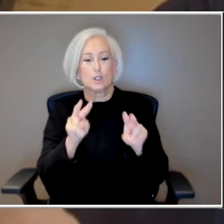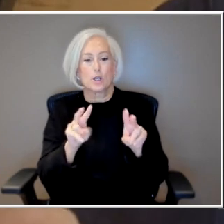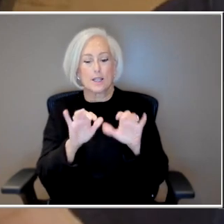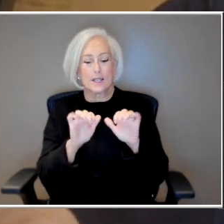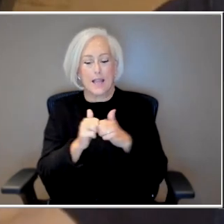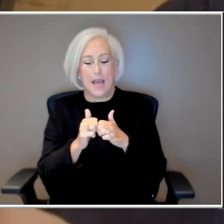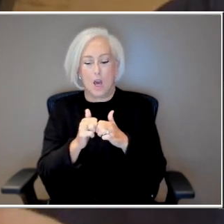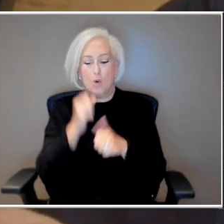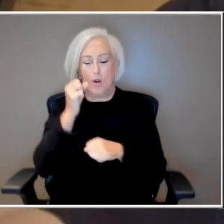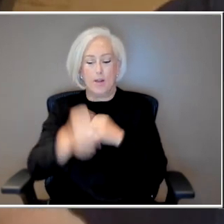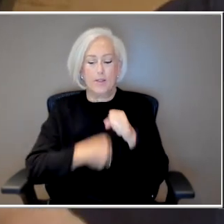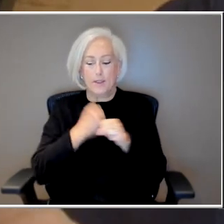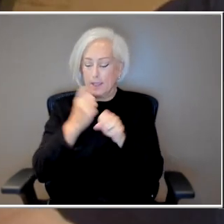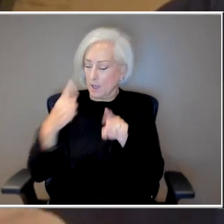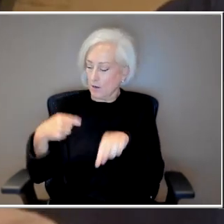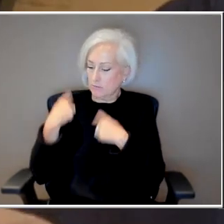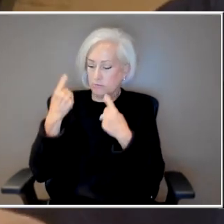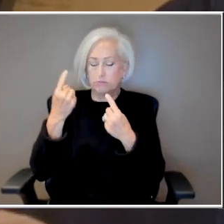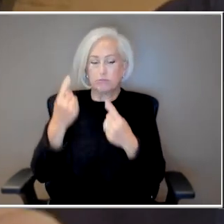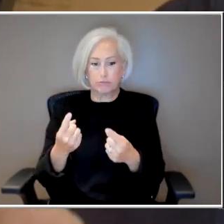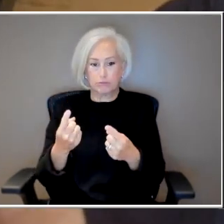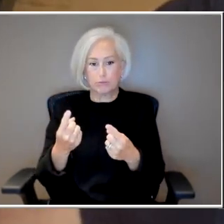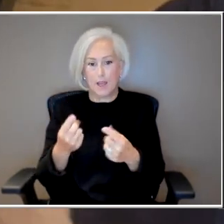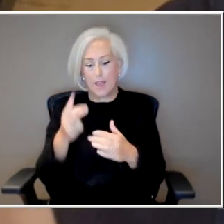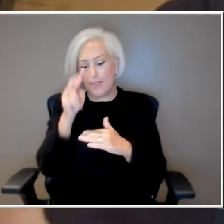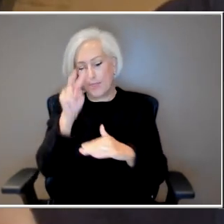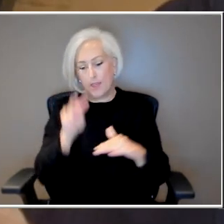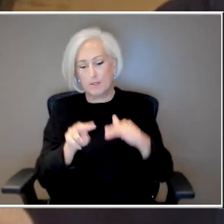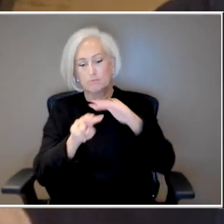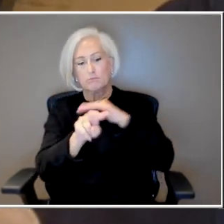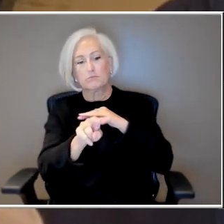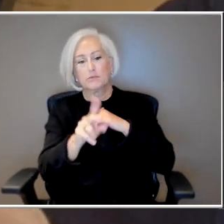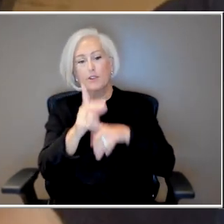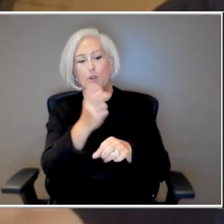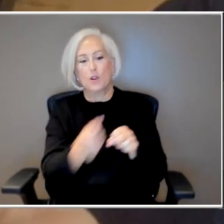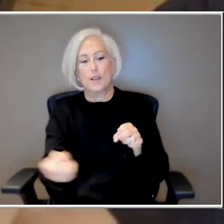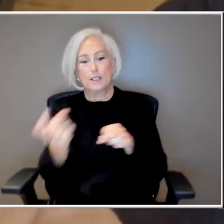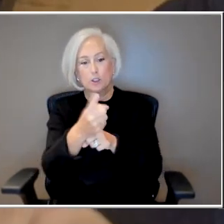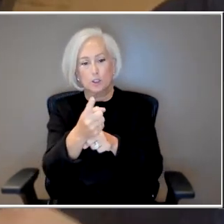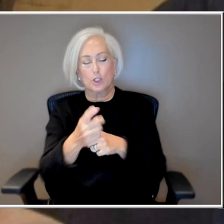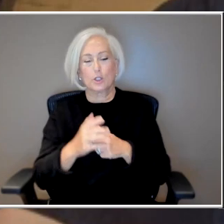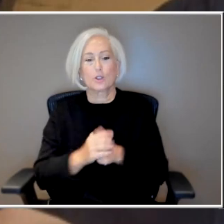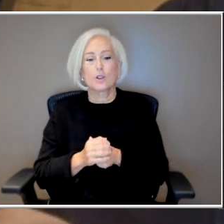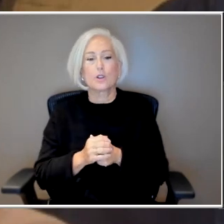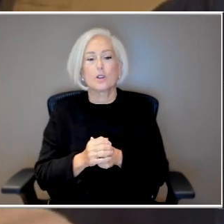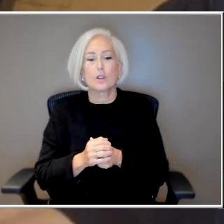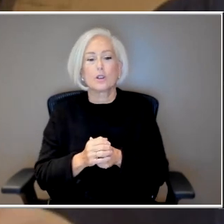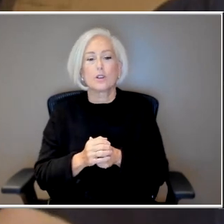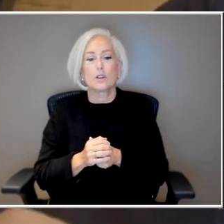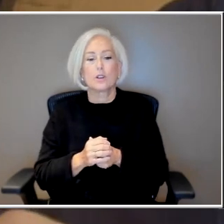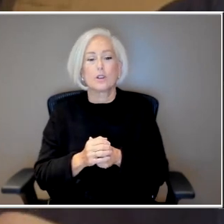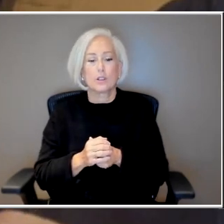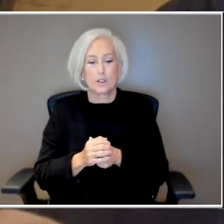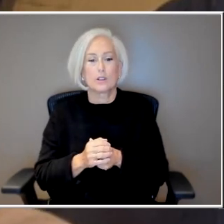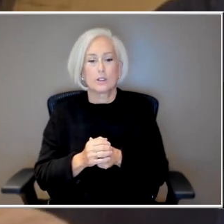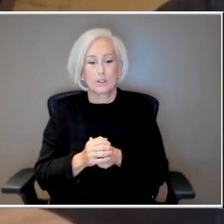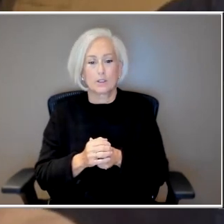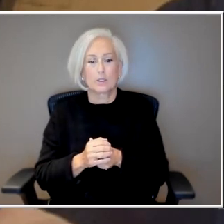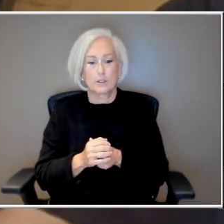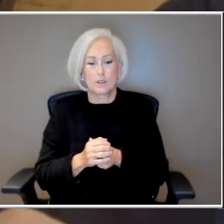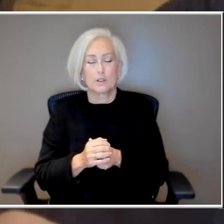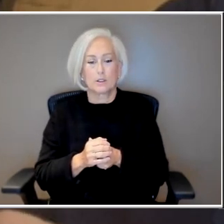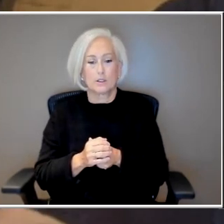went and look at how to improve next year. And, pick something, pick some metric